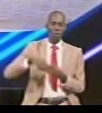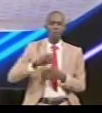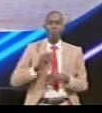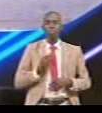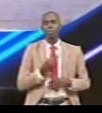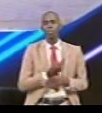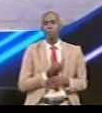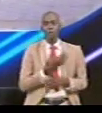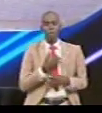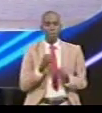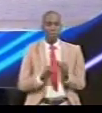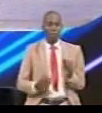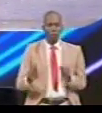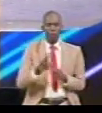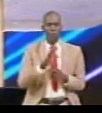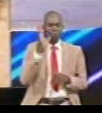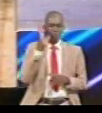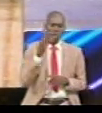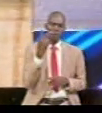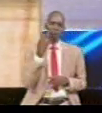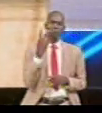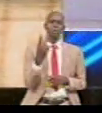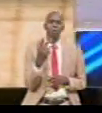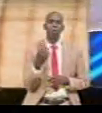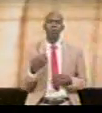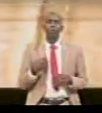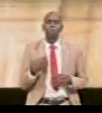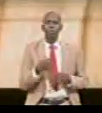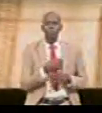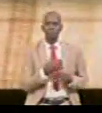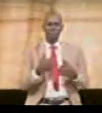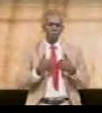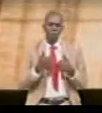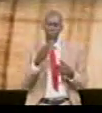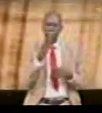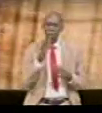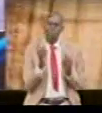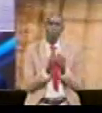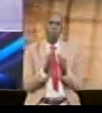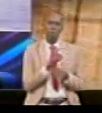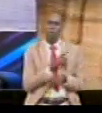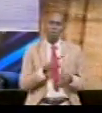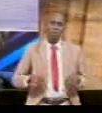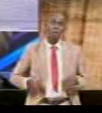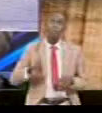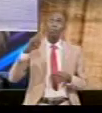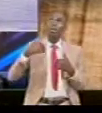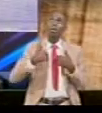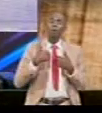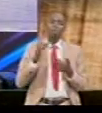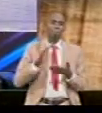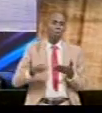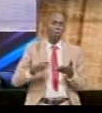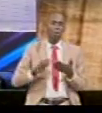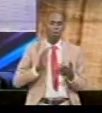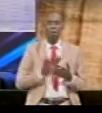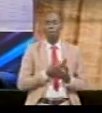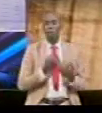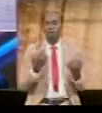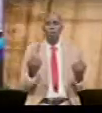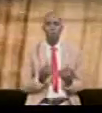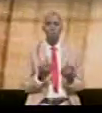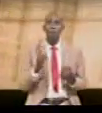And everybody will see we have been with the Lord. He has pardoned our sins. He